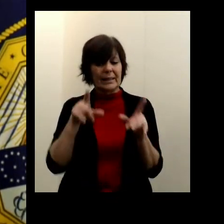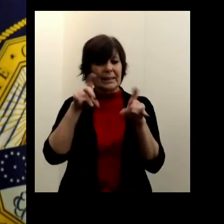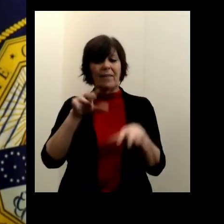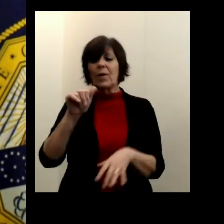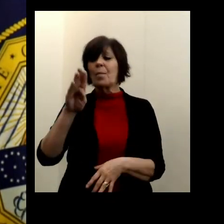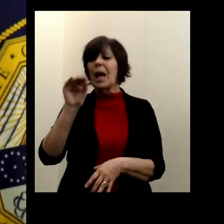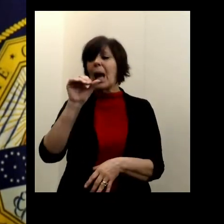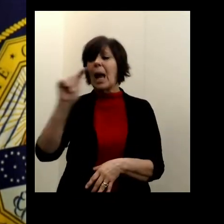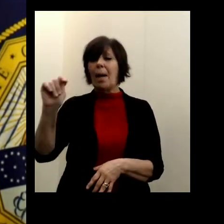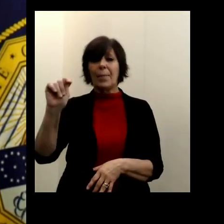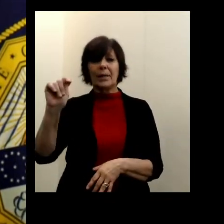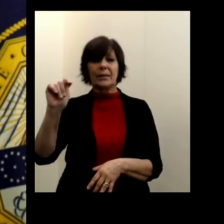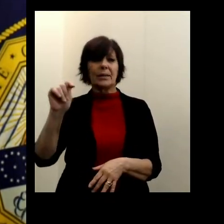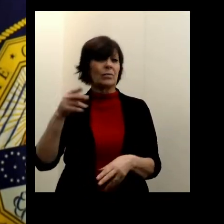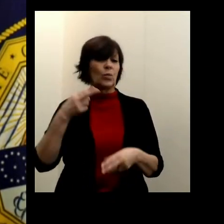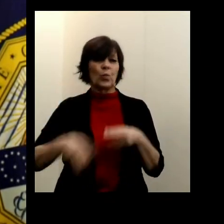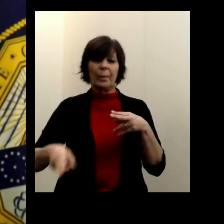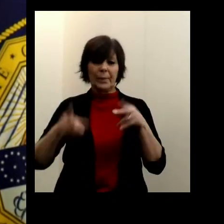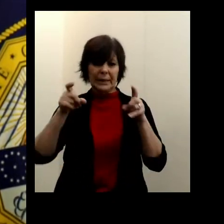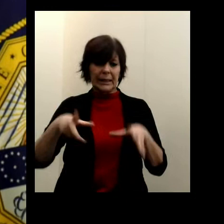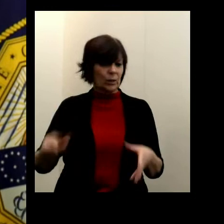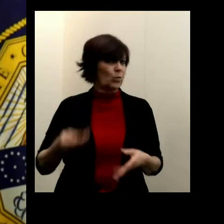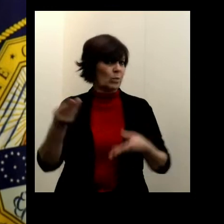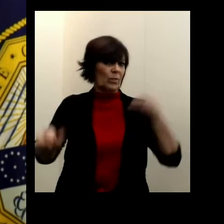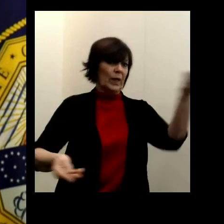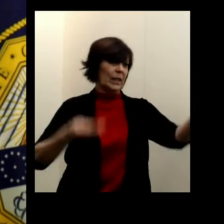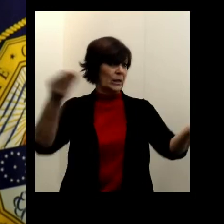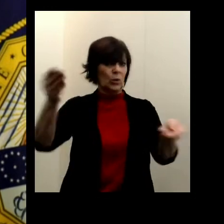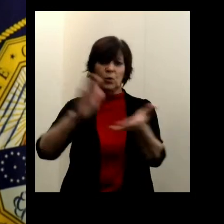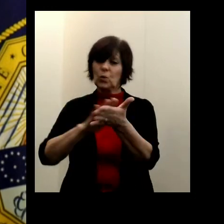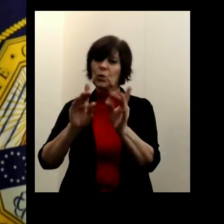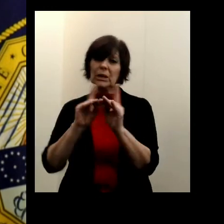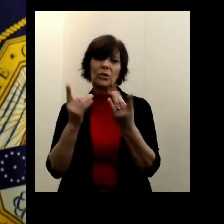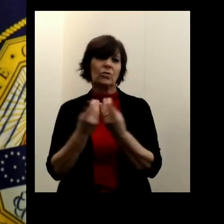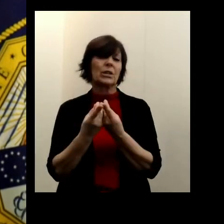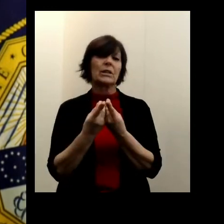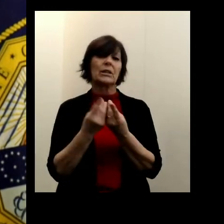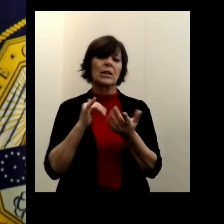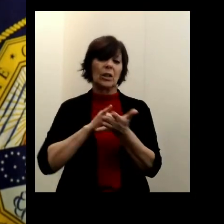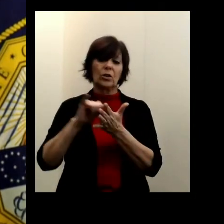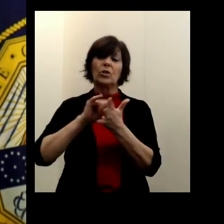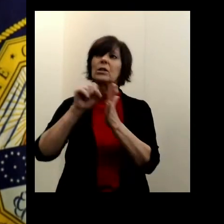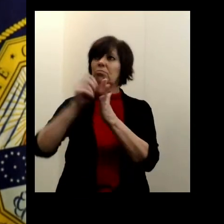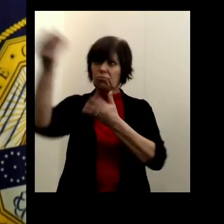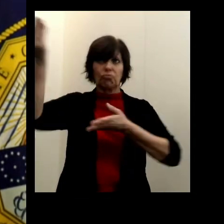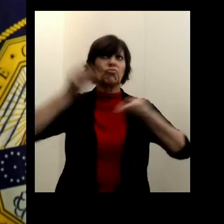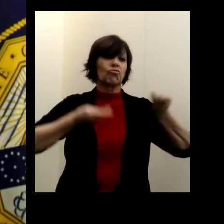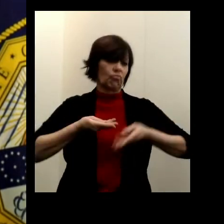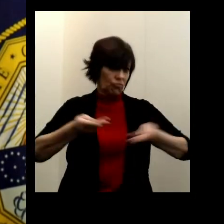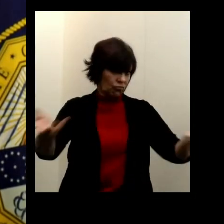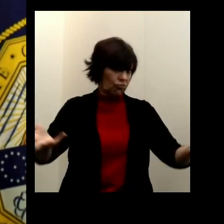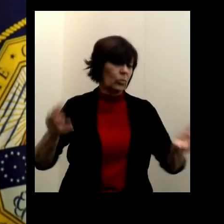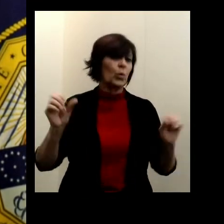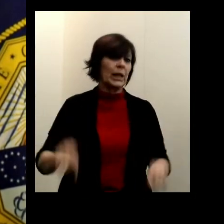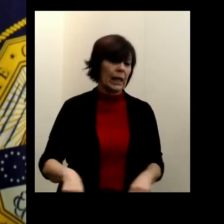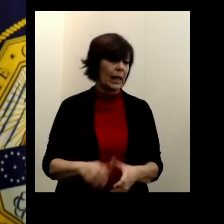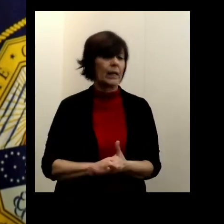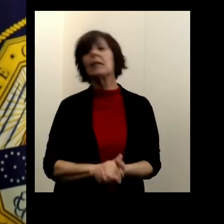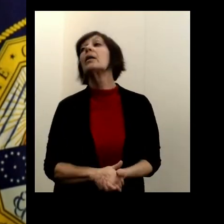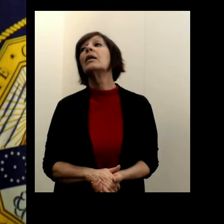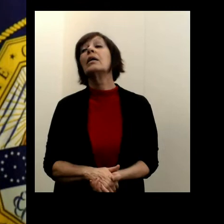Labs. We have those. We're providing them to the school districts. New York State has been giving us a good flow on that. We certainly can provide that to the